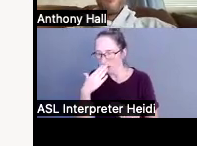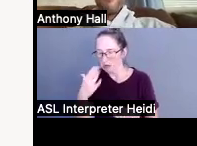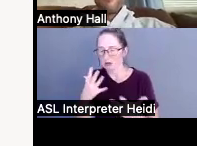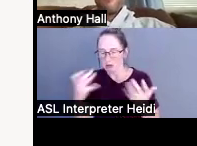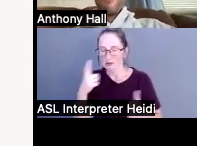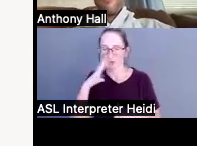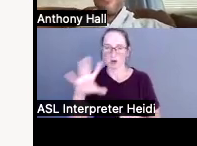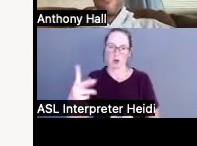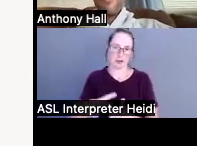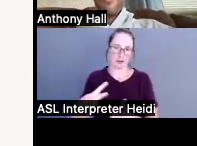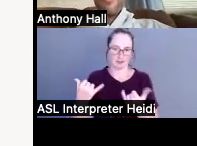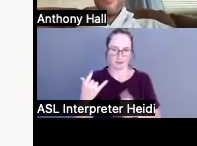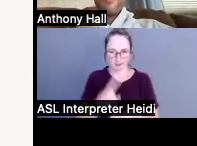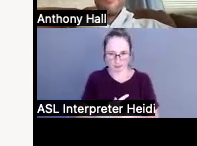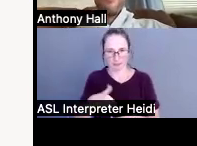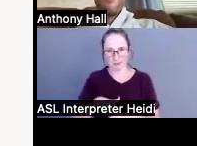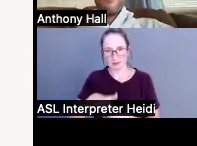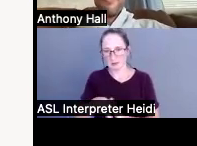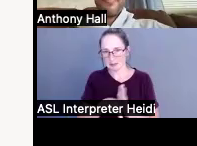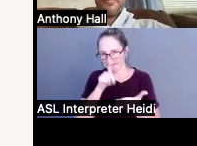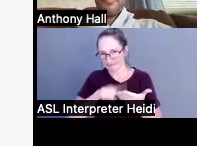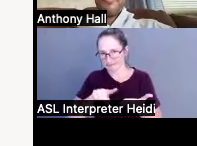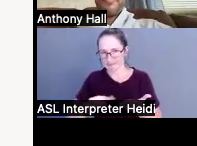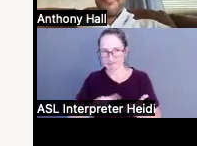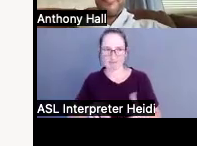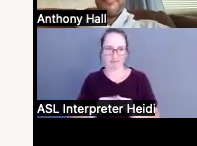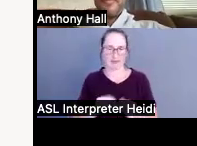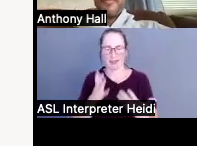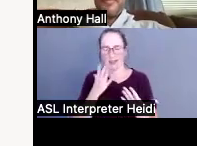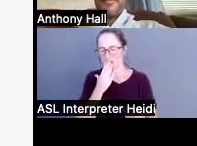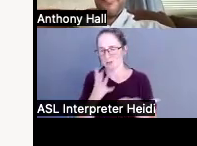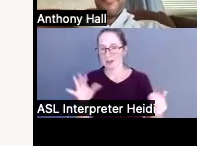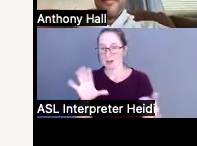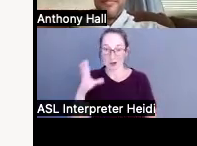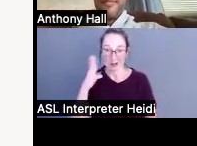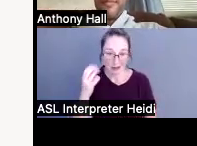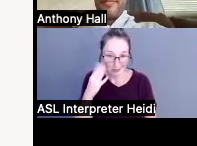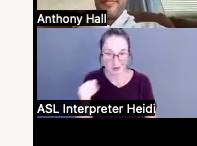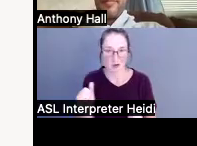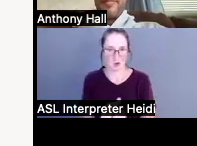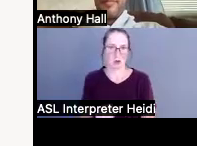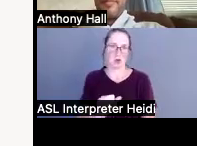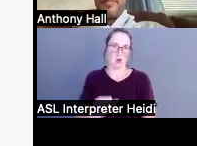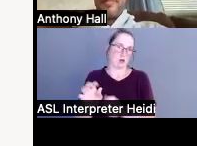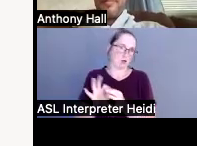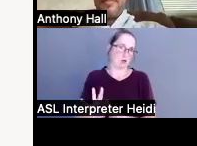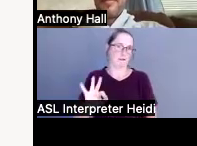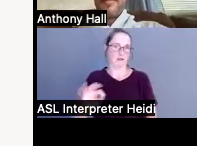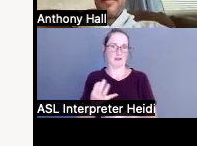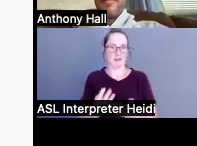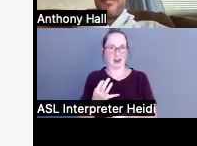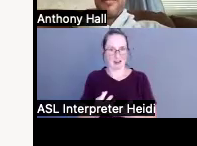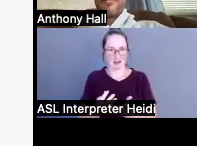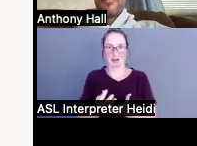your participation in this policy research briefing and your experience with the work around flex funding, being